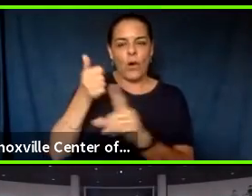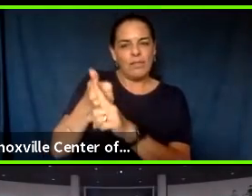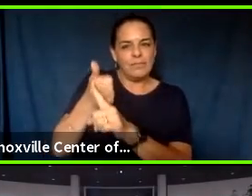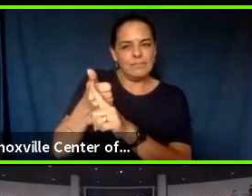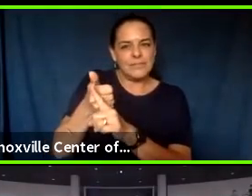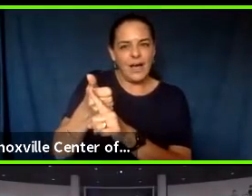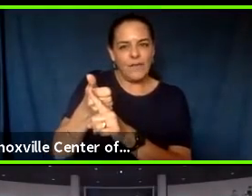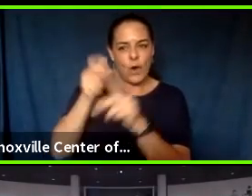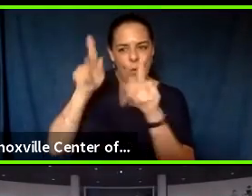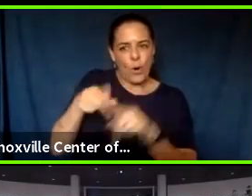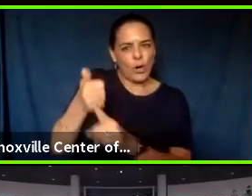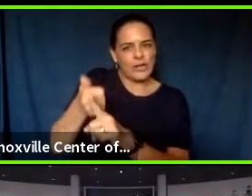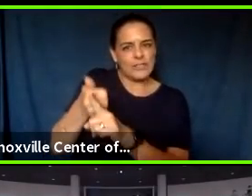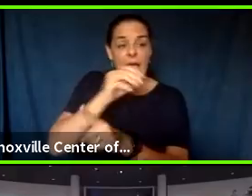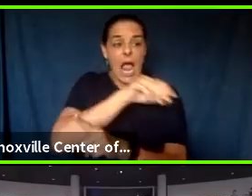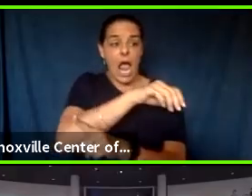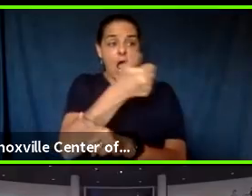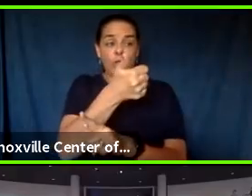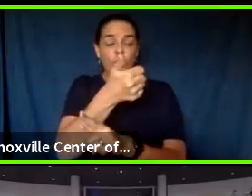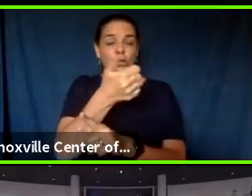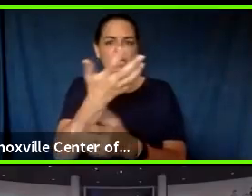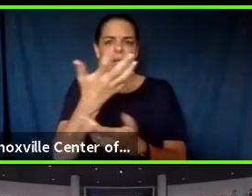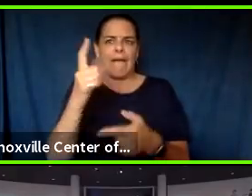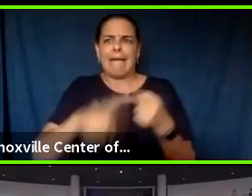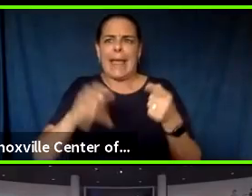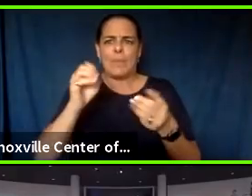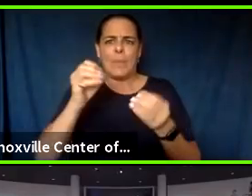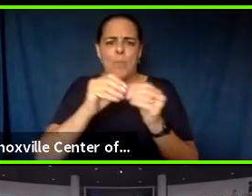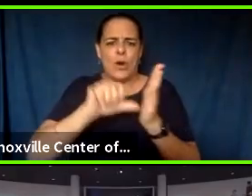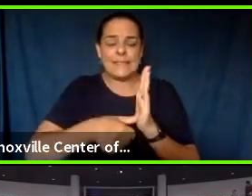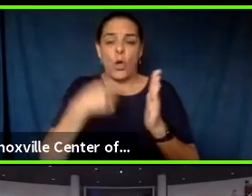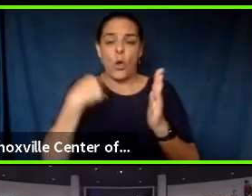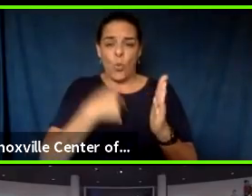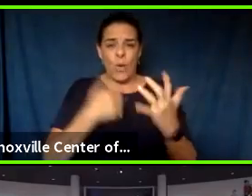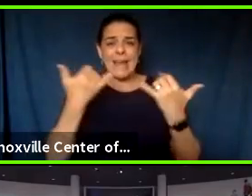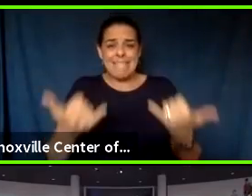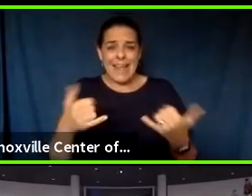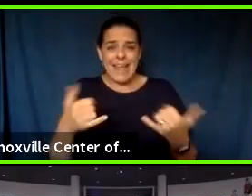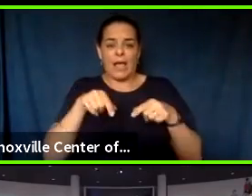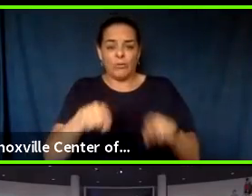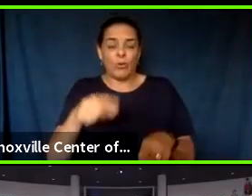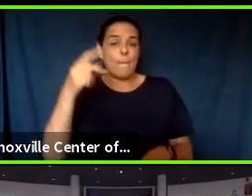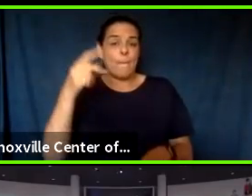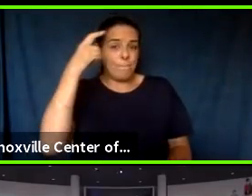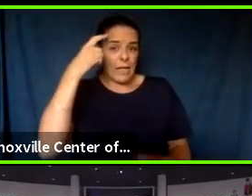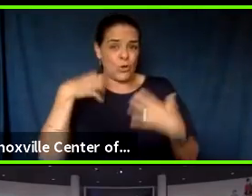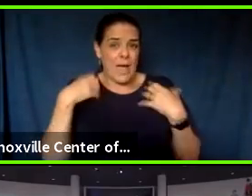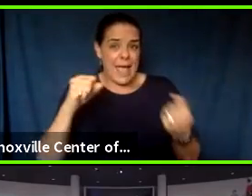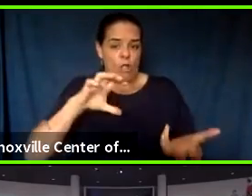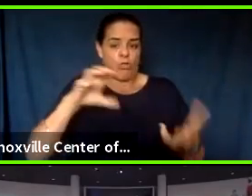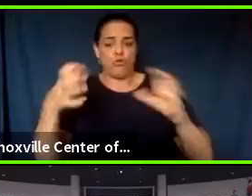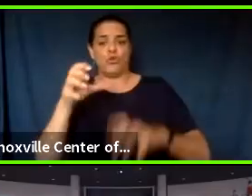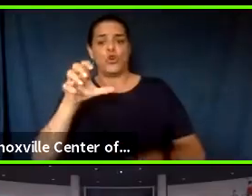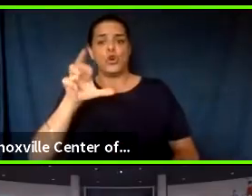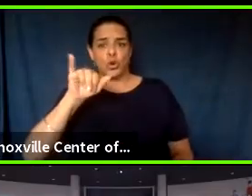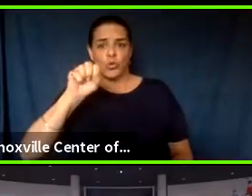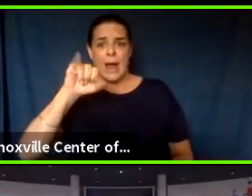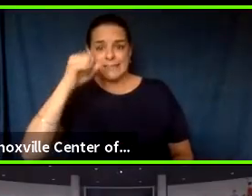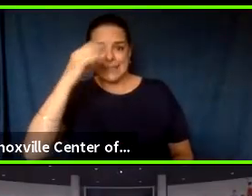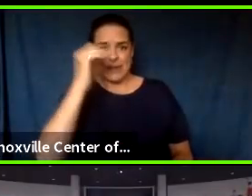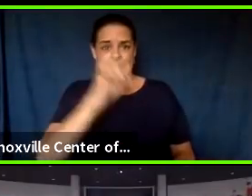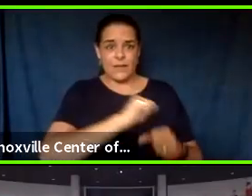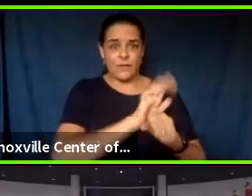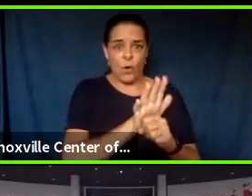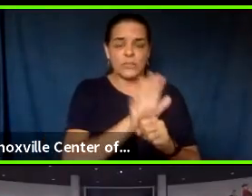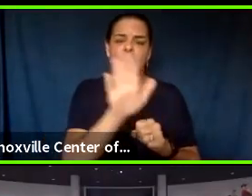oneself and others can't be overstated. We're in a mental health crisis as a result of COVID, and it's related to